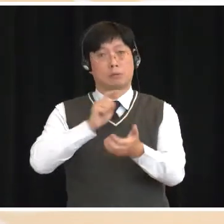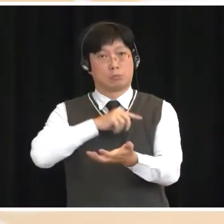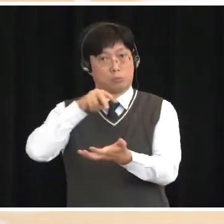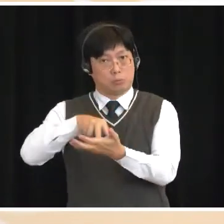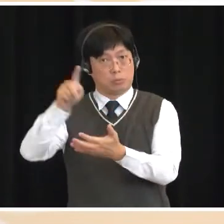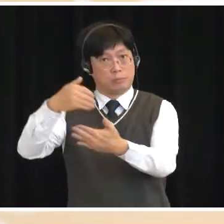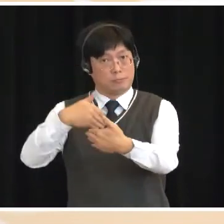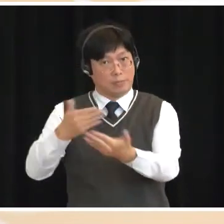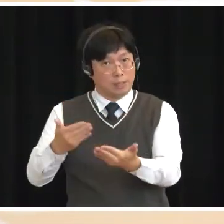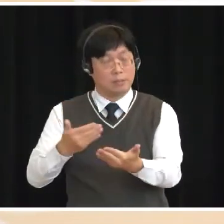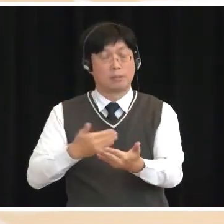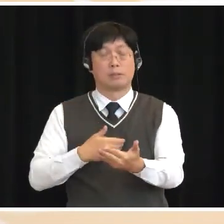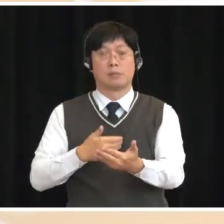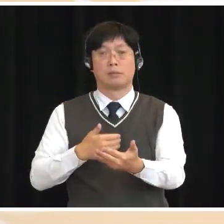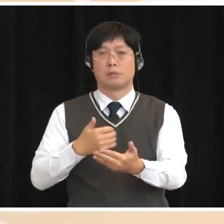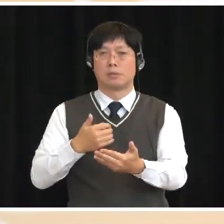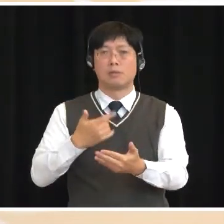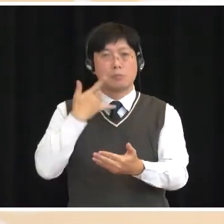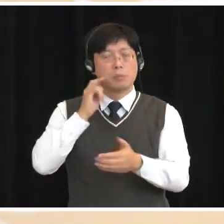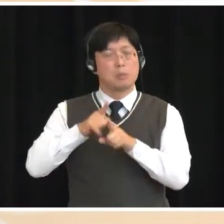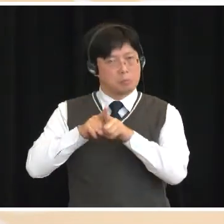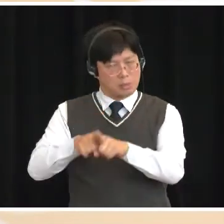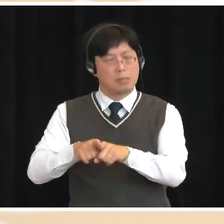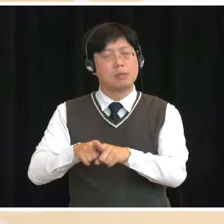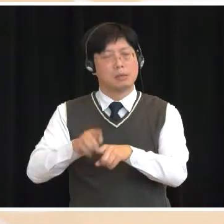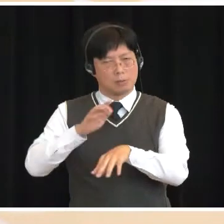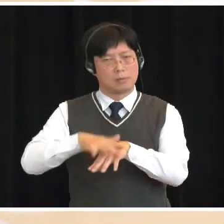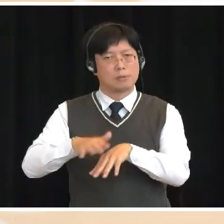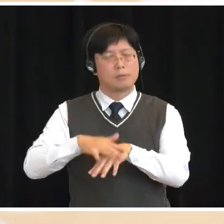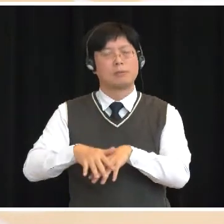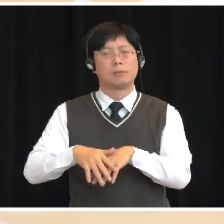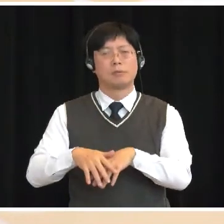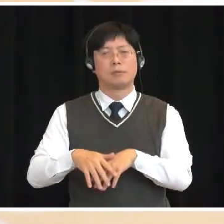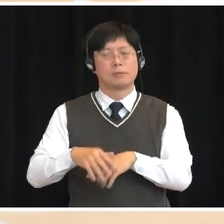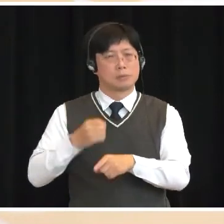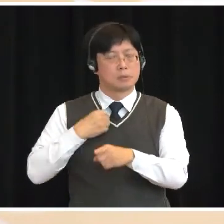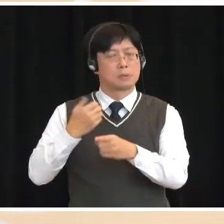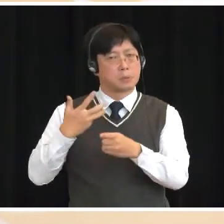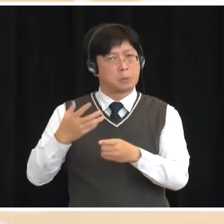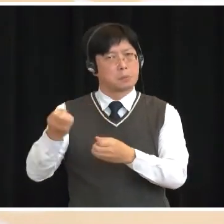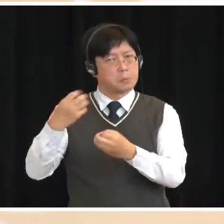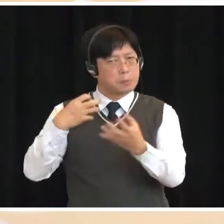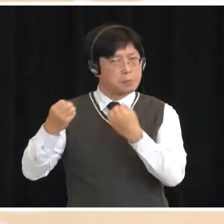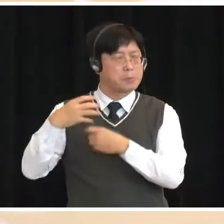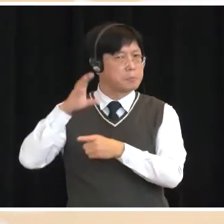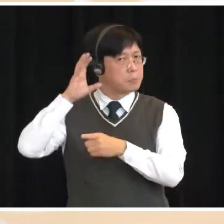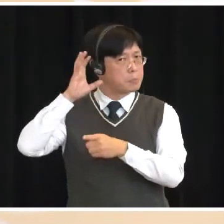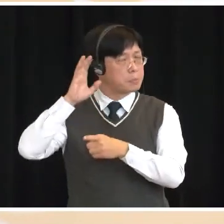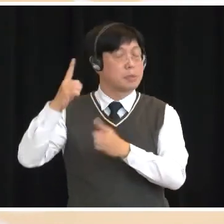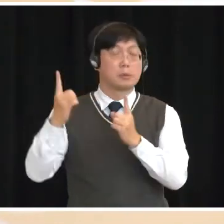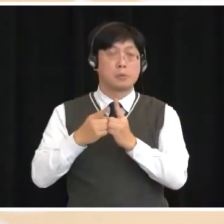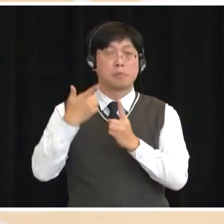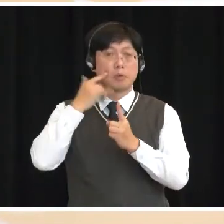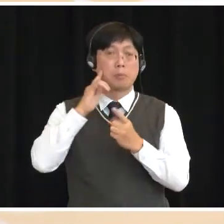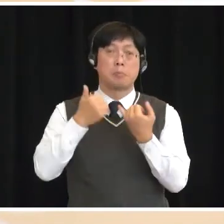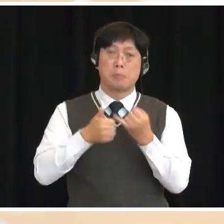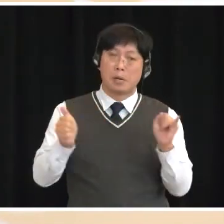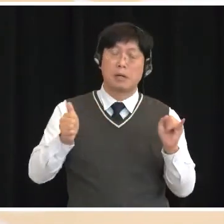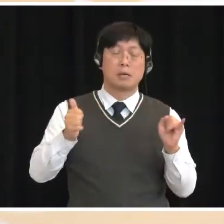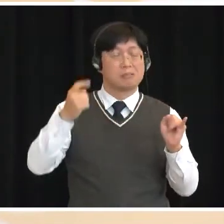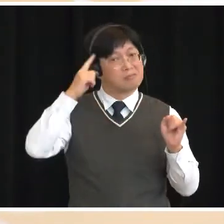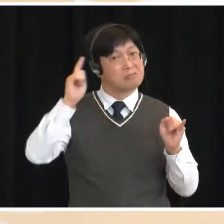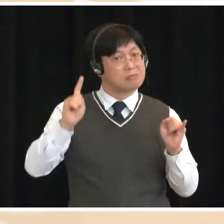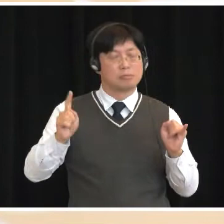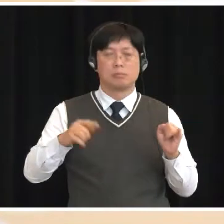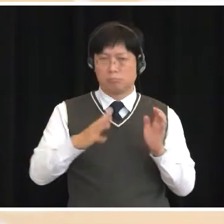on what happens after divorce of their parents. So I need to know, is there either a